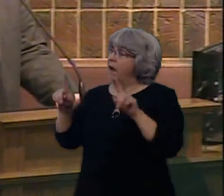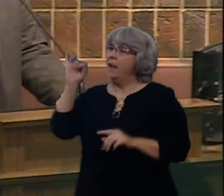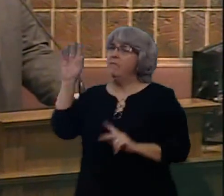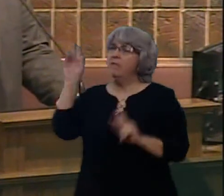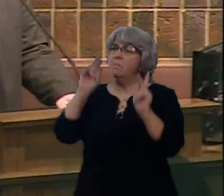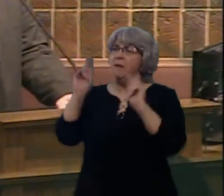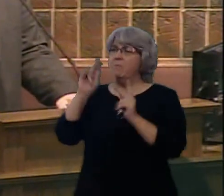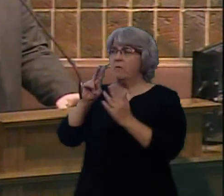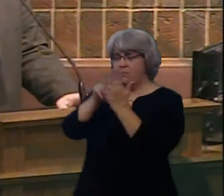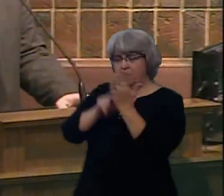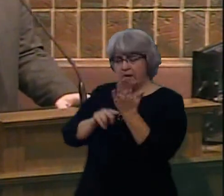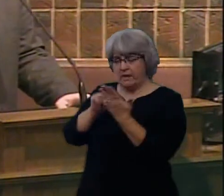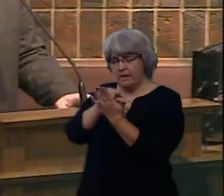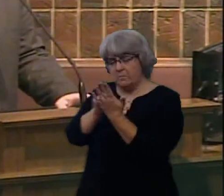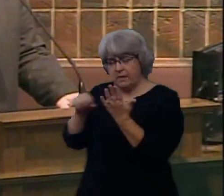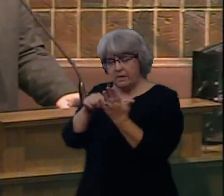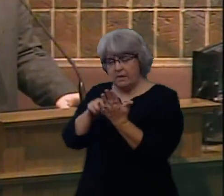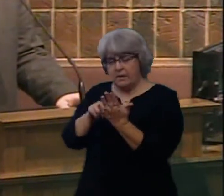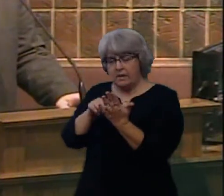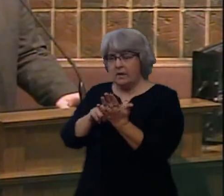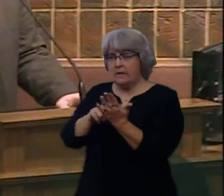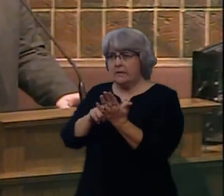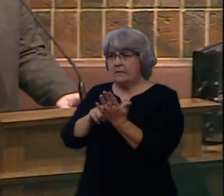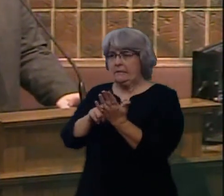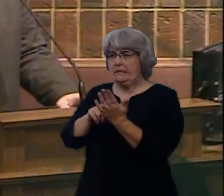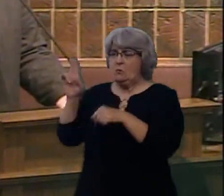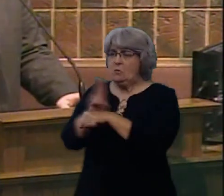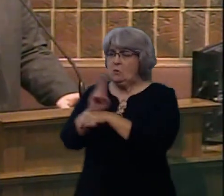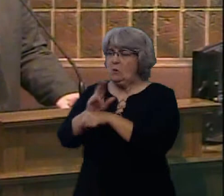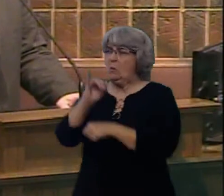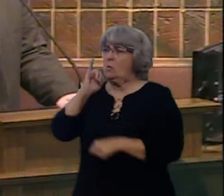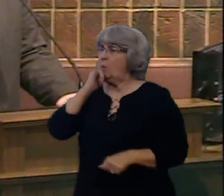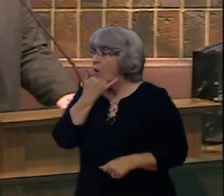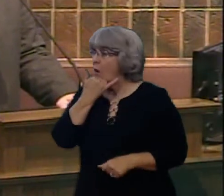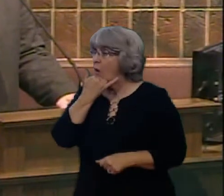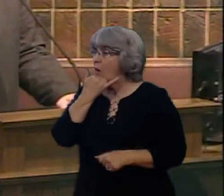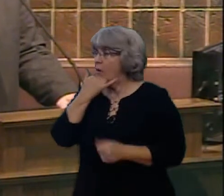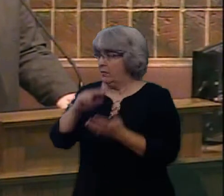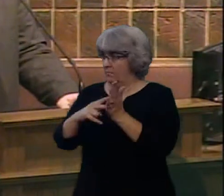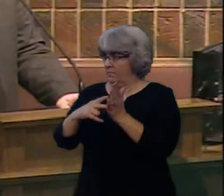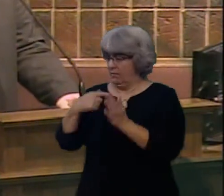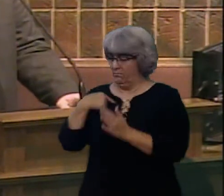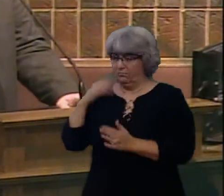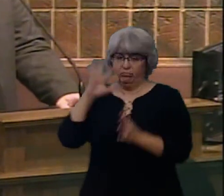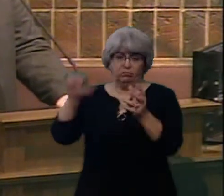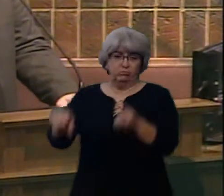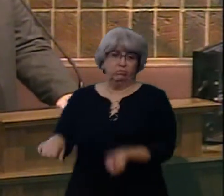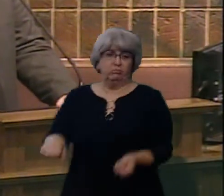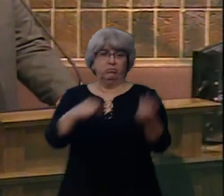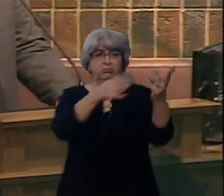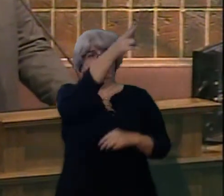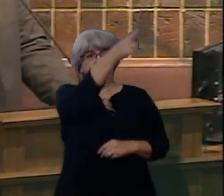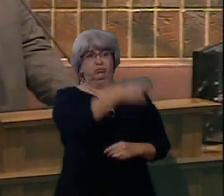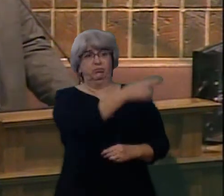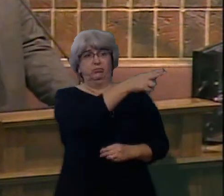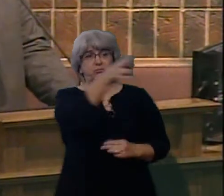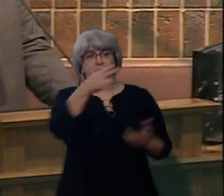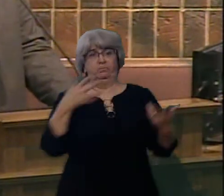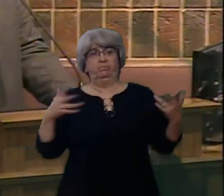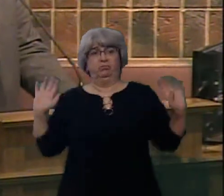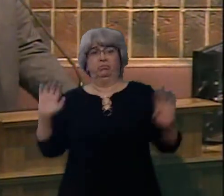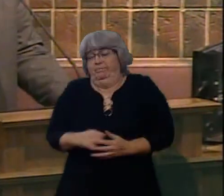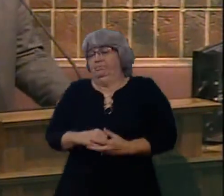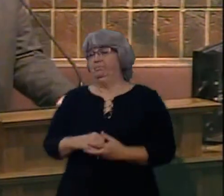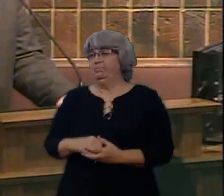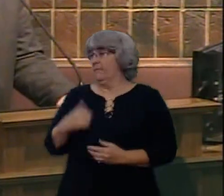to throw the baby out with the bathwater, right? We wouldn't want to say, well, I can't believe